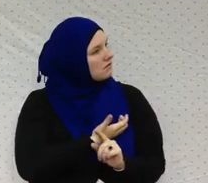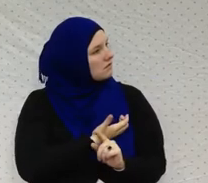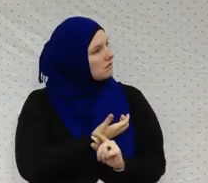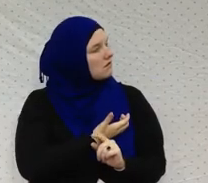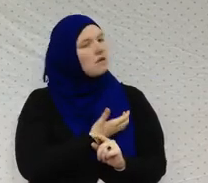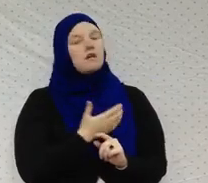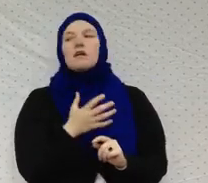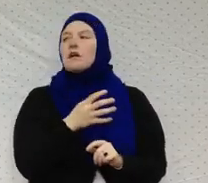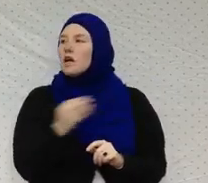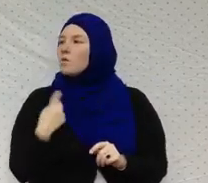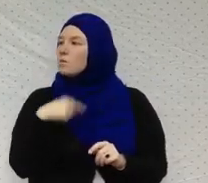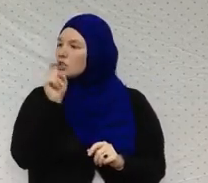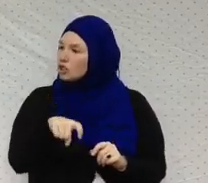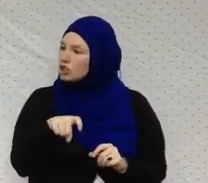us,